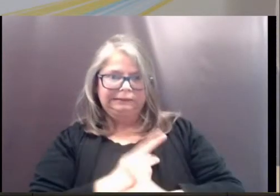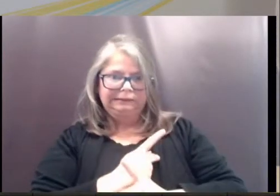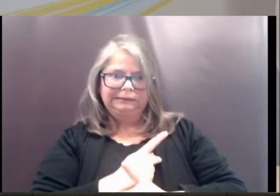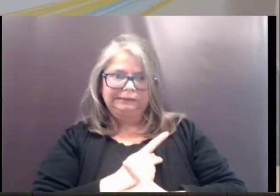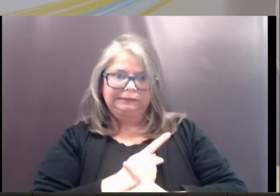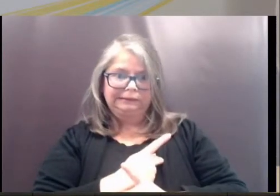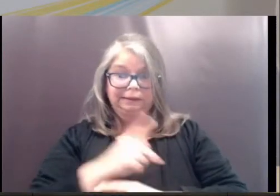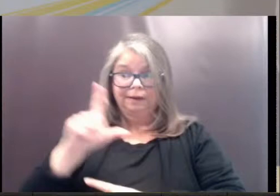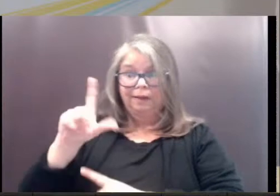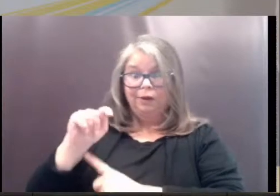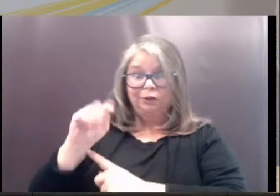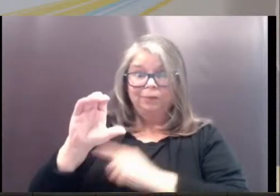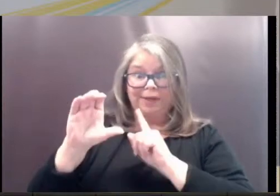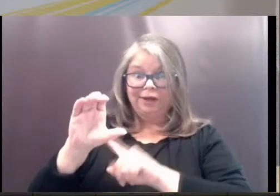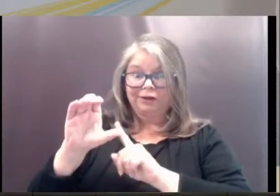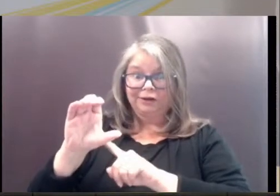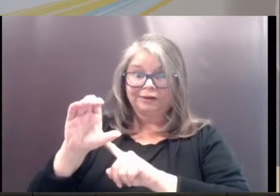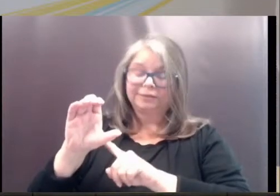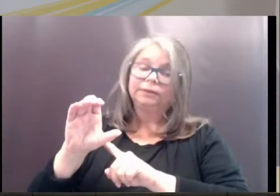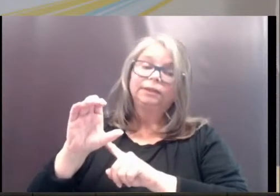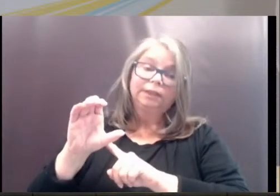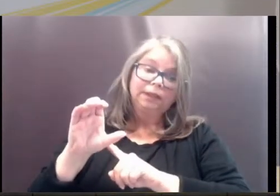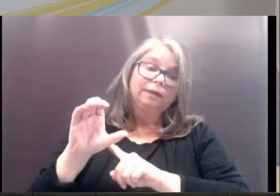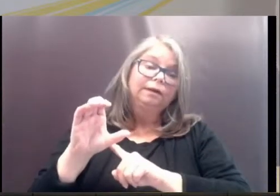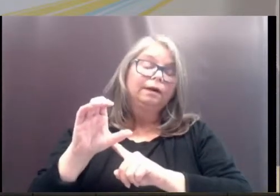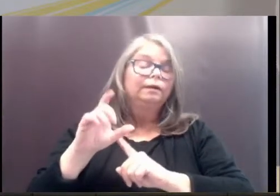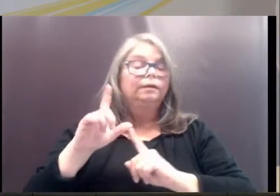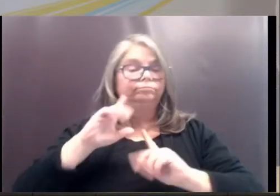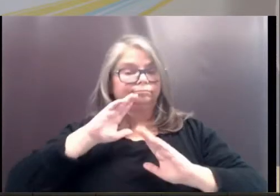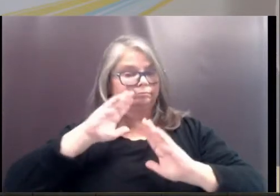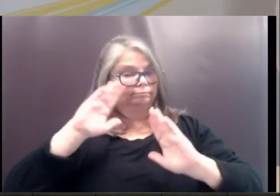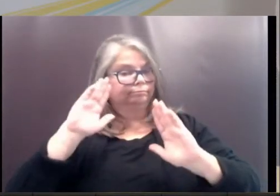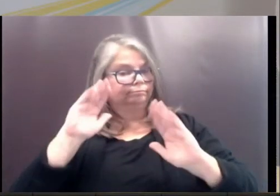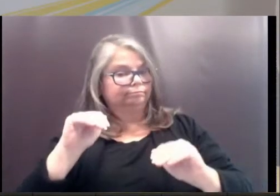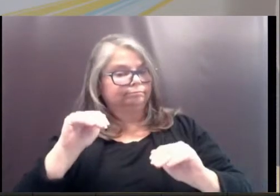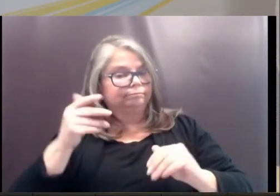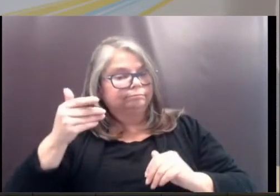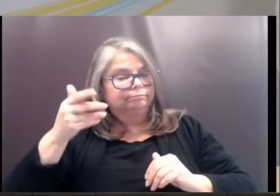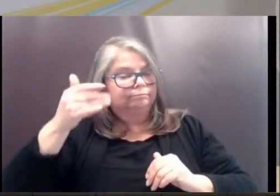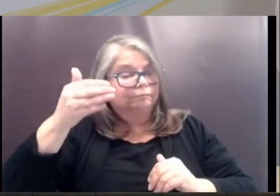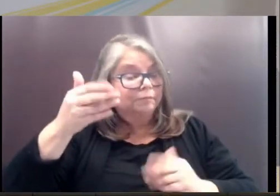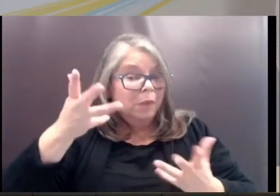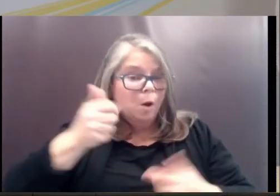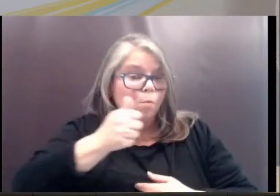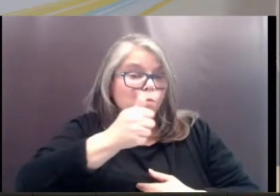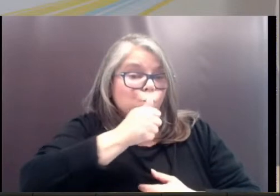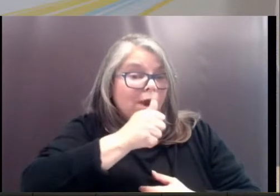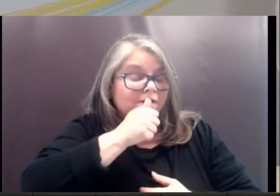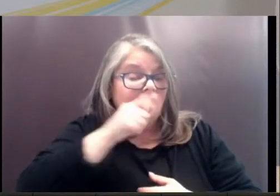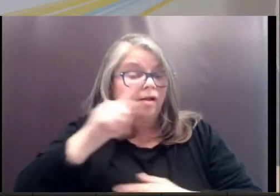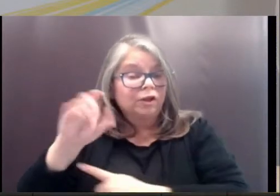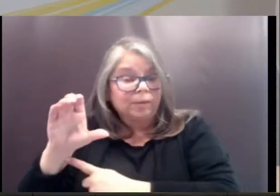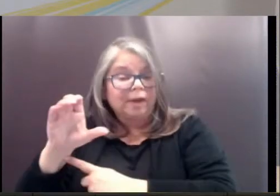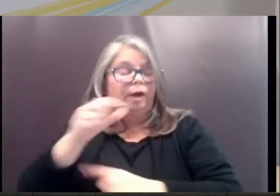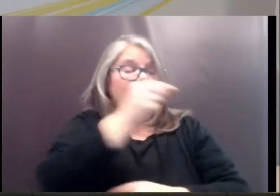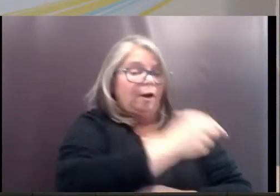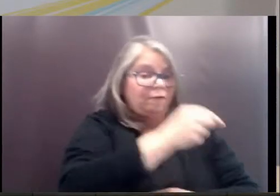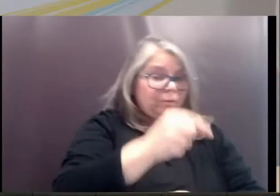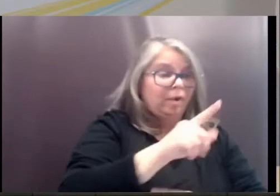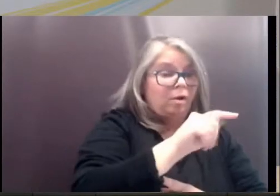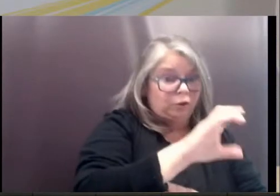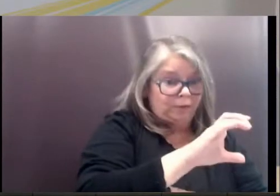have certainly vaccine for private and public long-term care and community care to go out to residents and